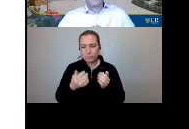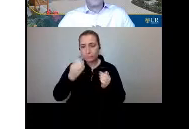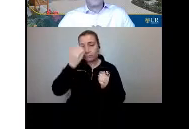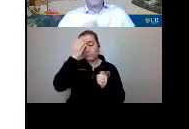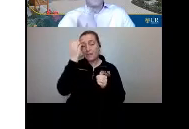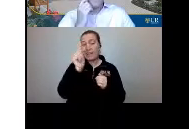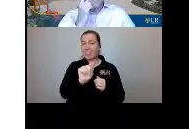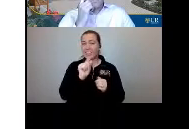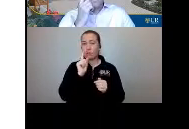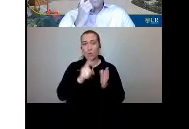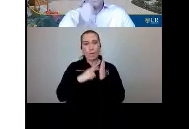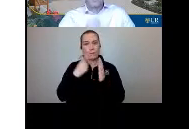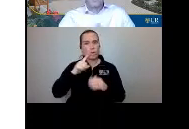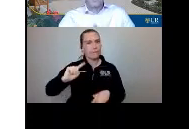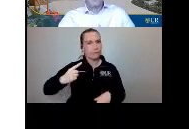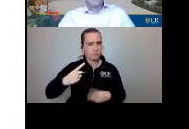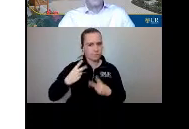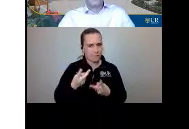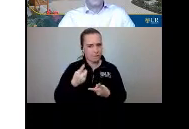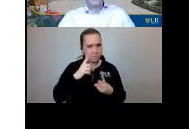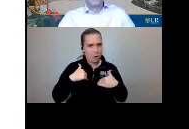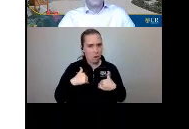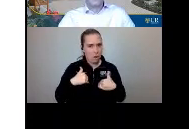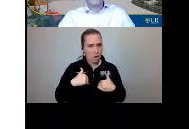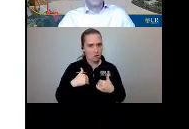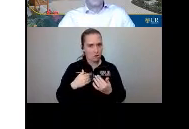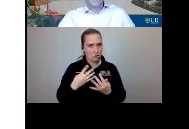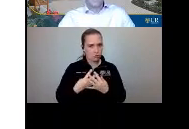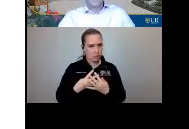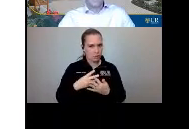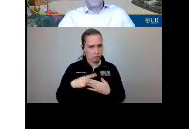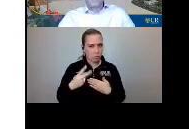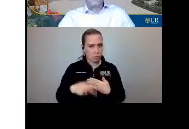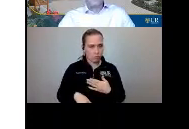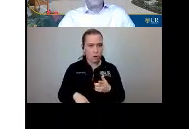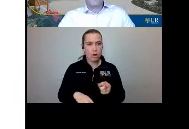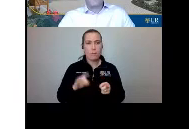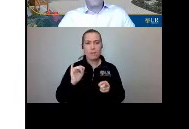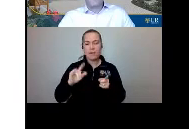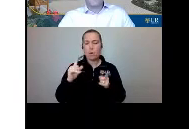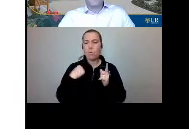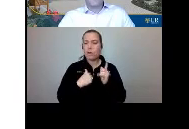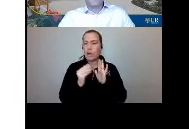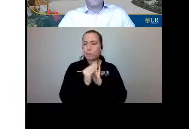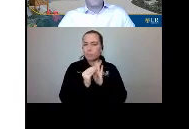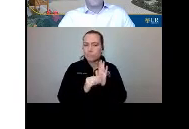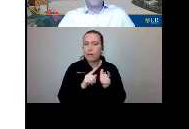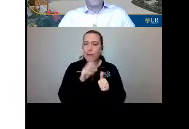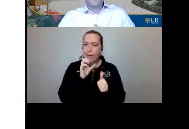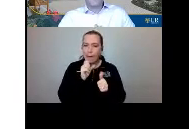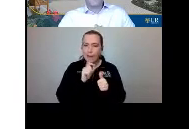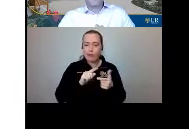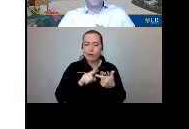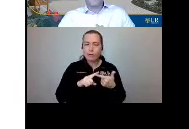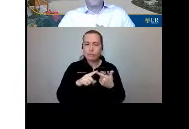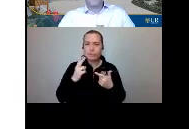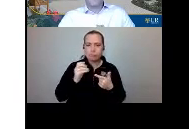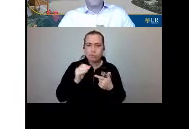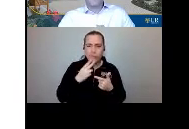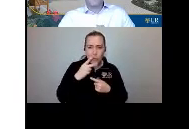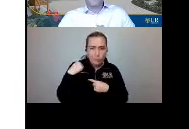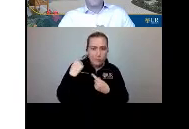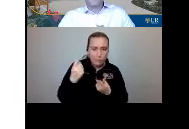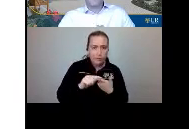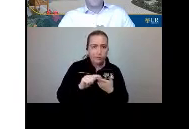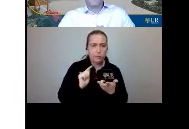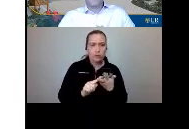for the first visit for a lung screening program. And this is where we document the age, the smoking history, and the fact that they have no active